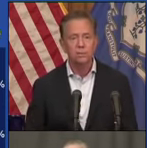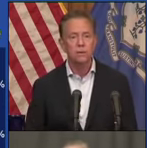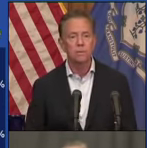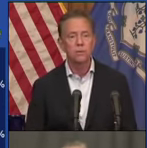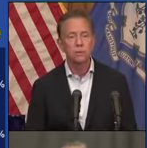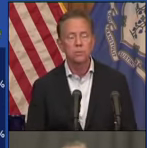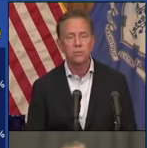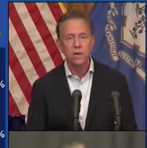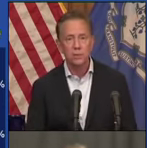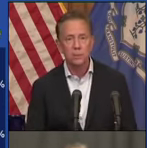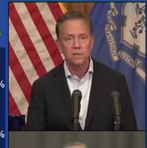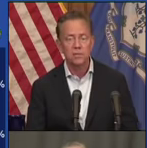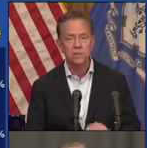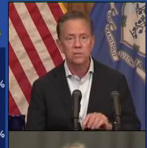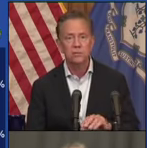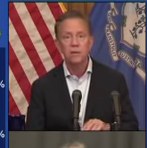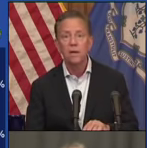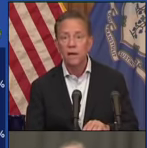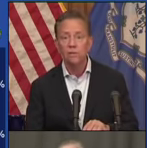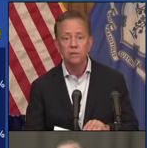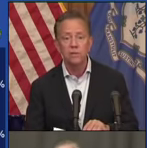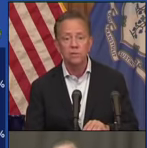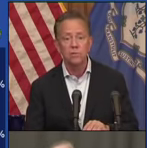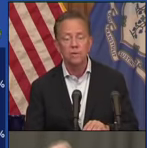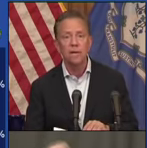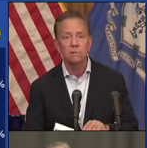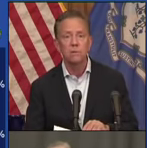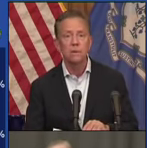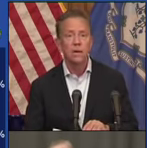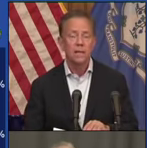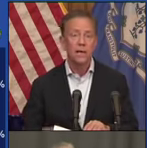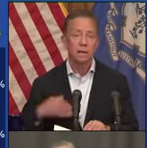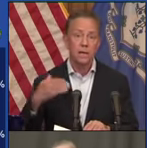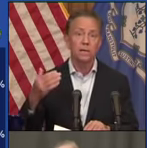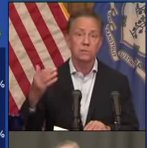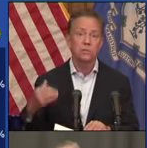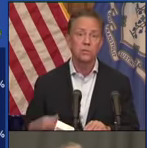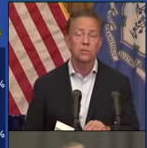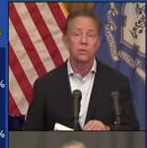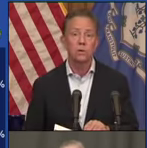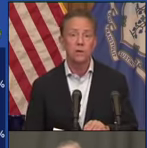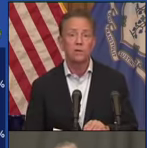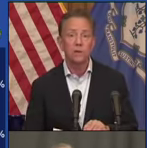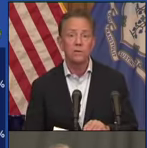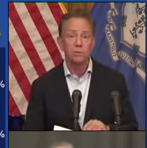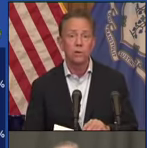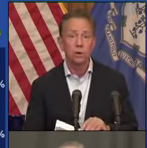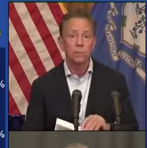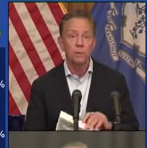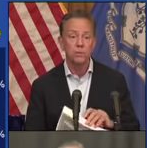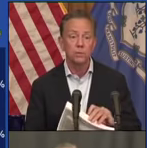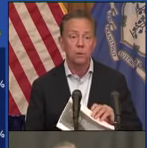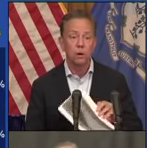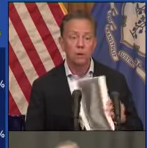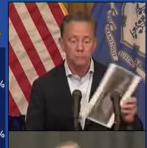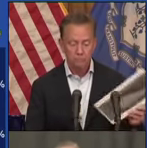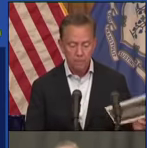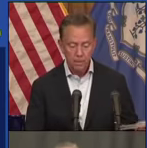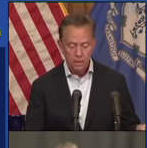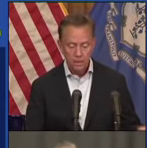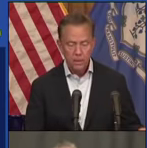lines in terms of hospitalizations have continued down. And that allows us to do our next phase of reopening tomorrow.